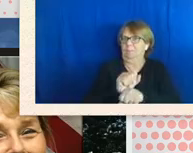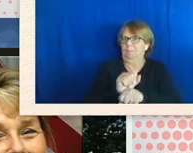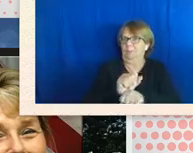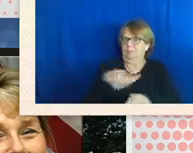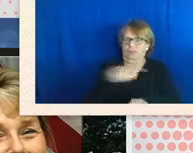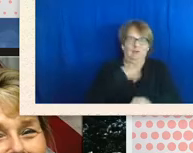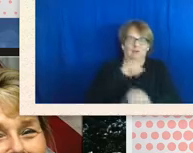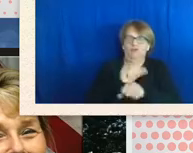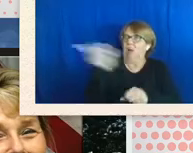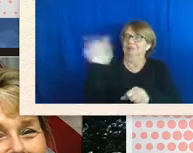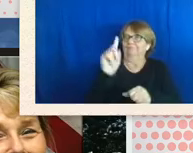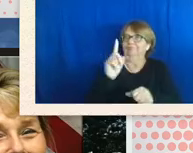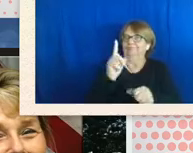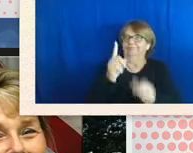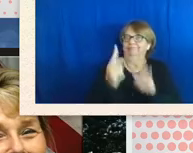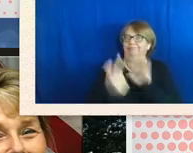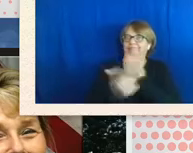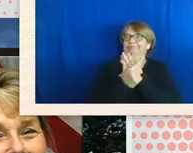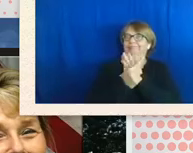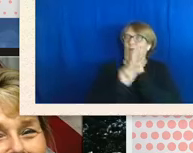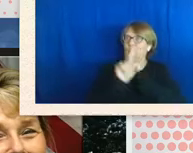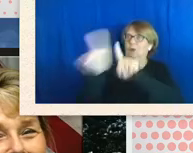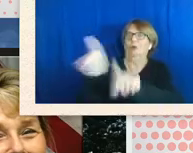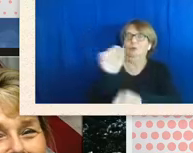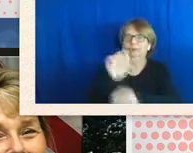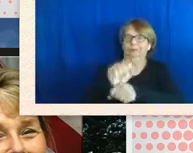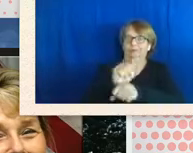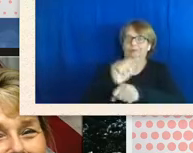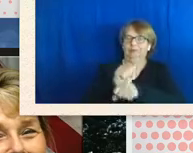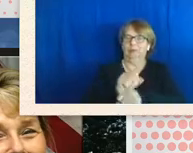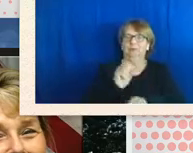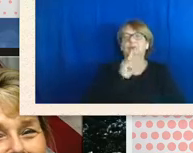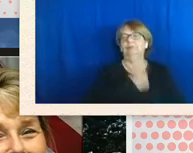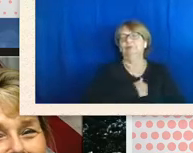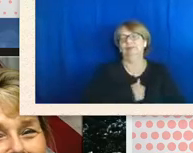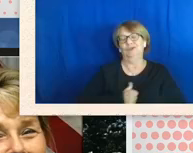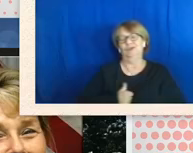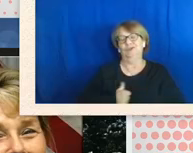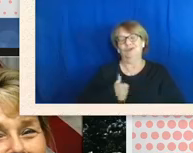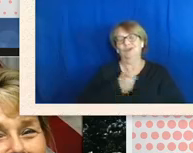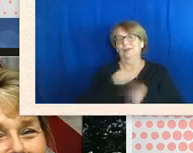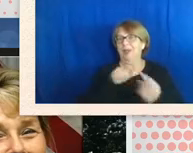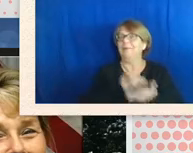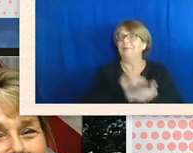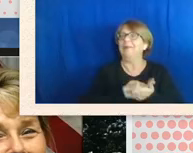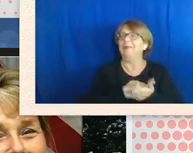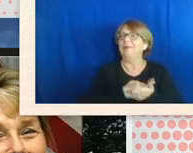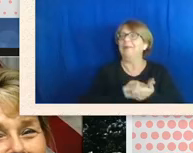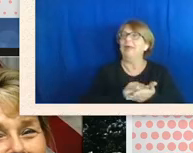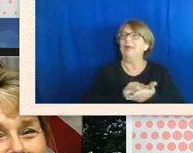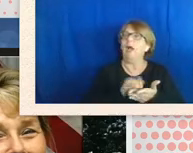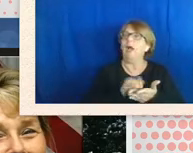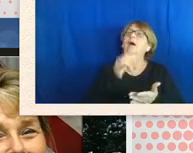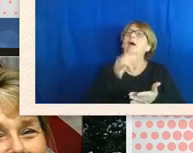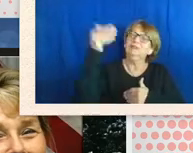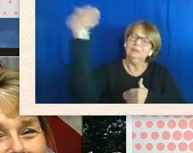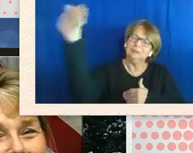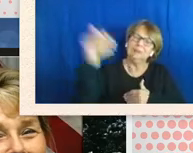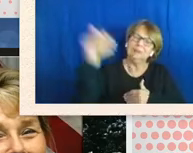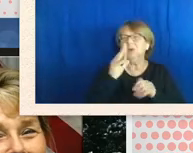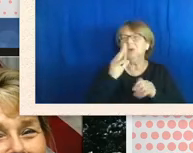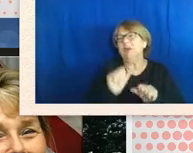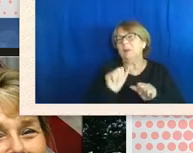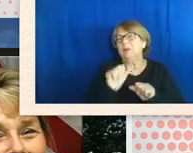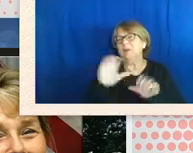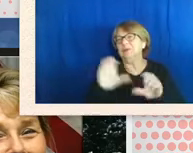allowed to go do it. And I'm so sorry about that. The day will come when you'll be able to do that. It's just not